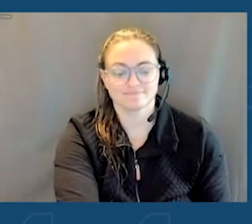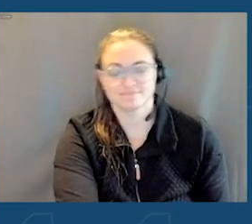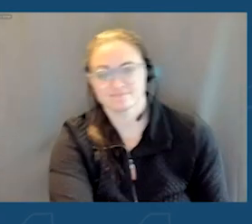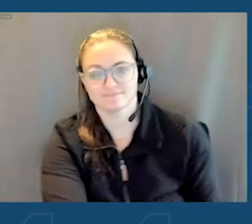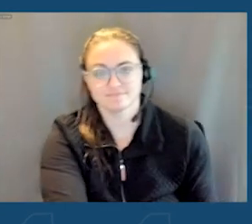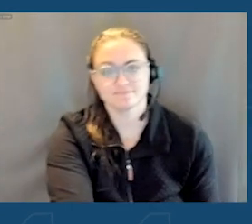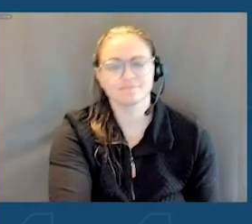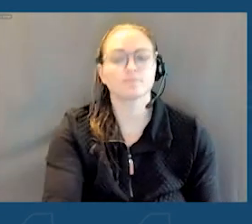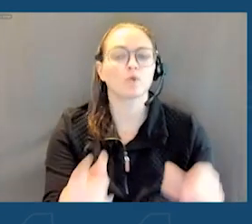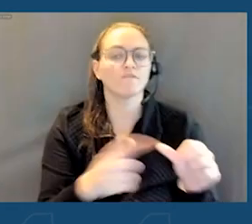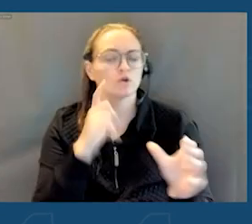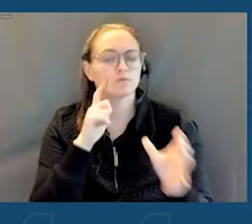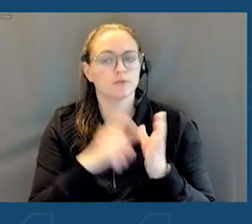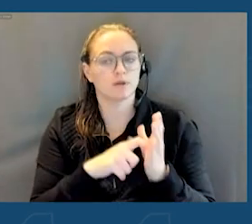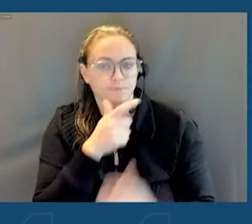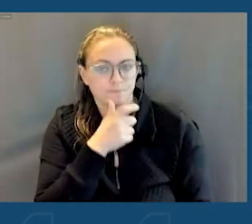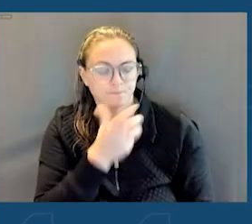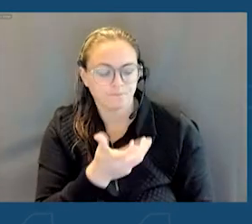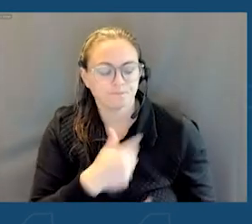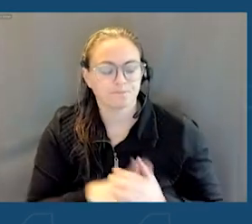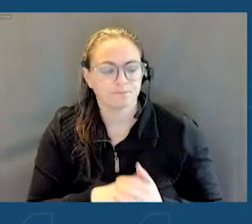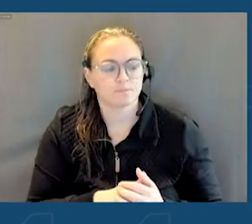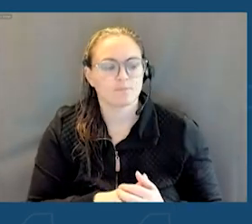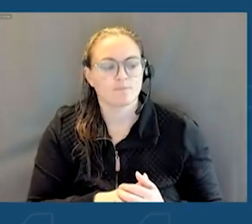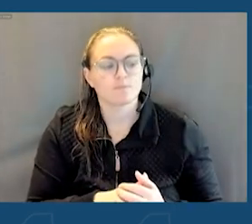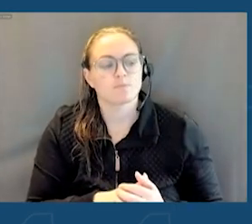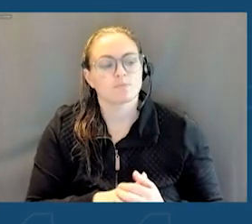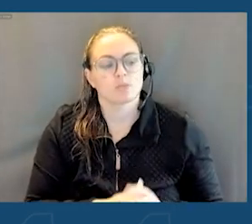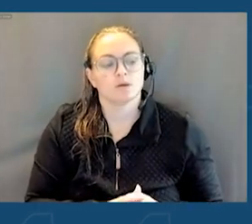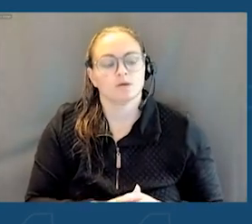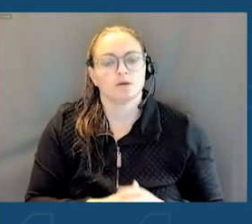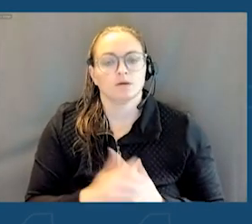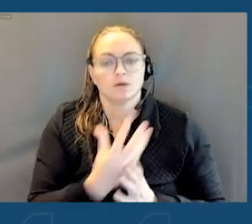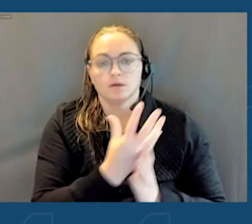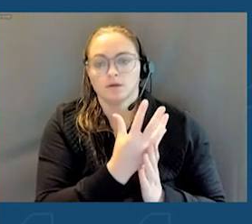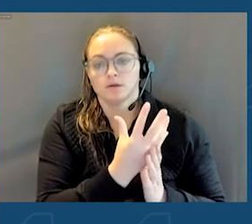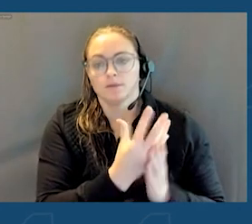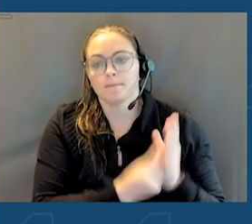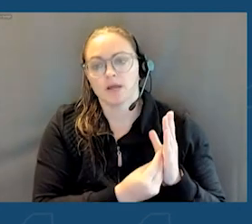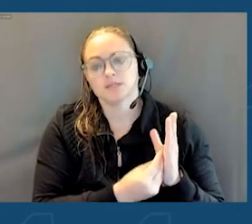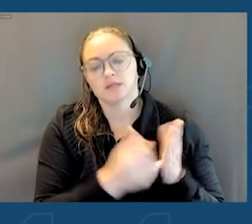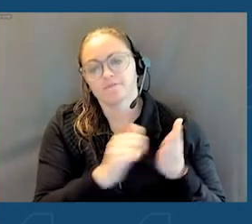First, I want to acknowledge the passing of a great New Yorker.